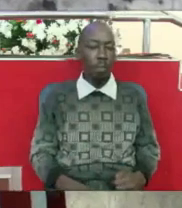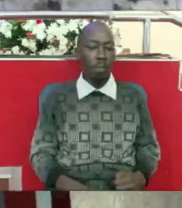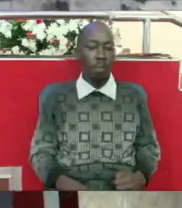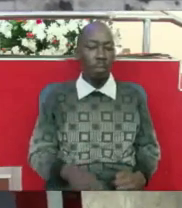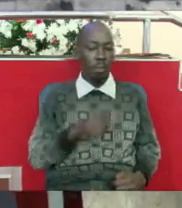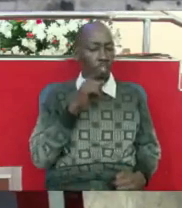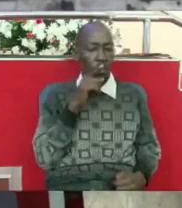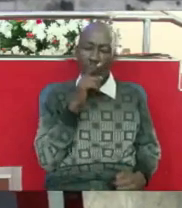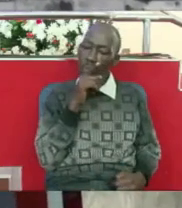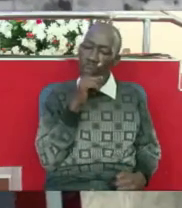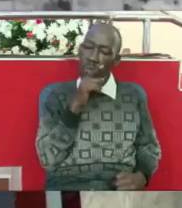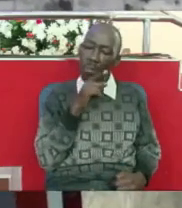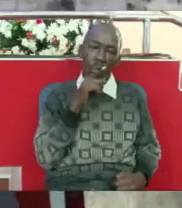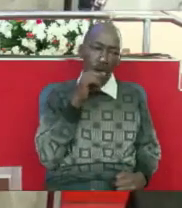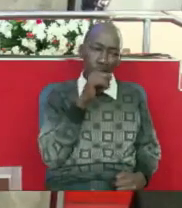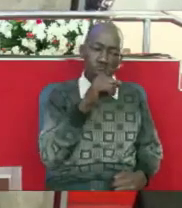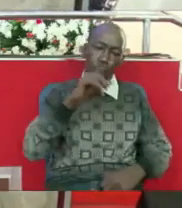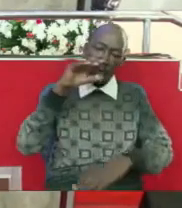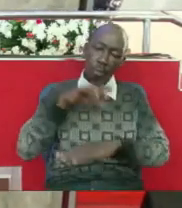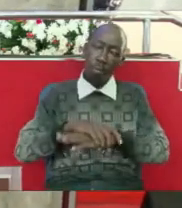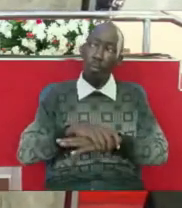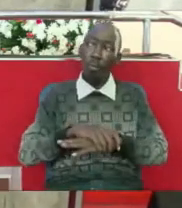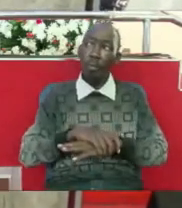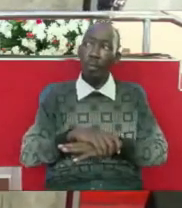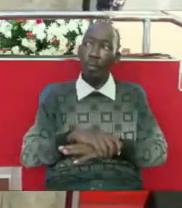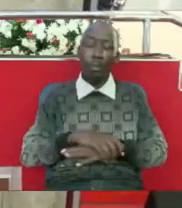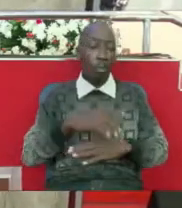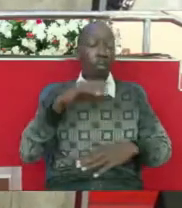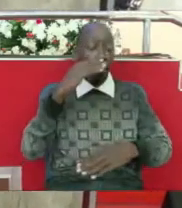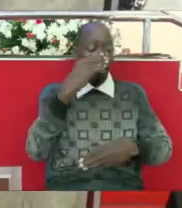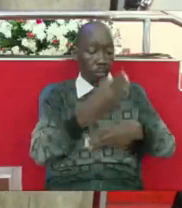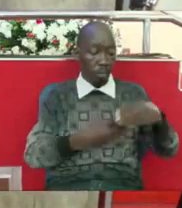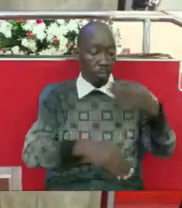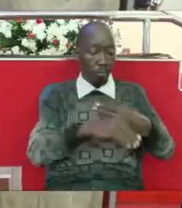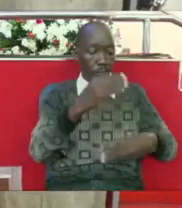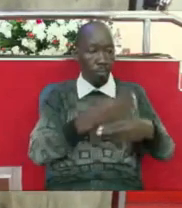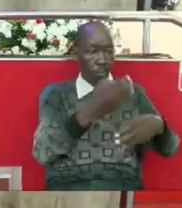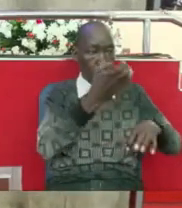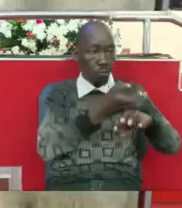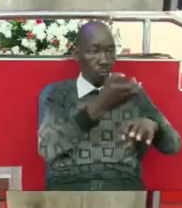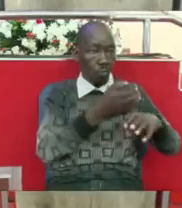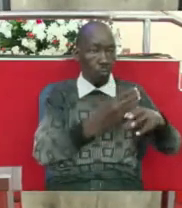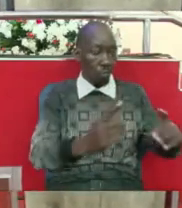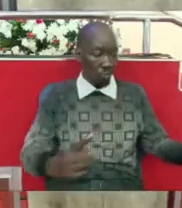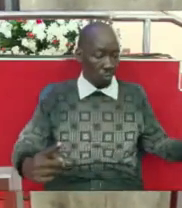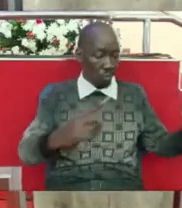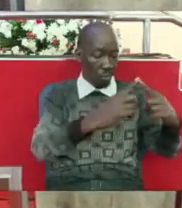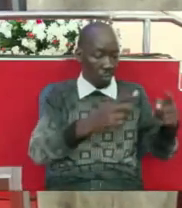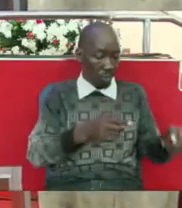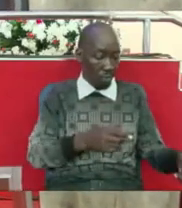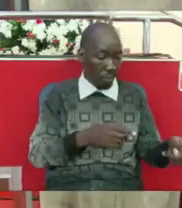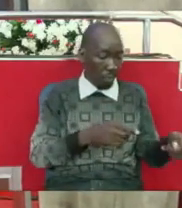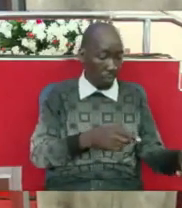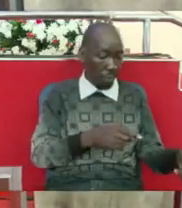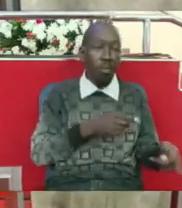You obtained the building blocks. Ukaweza kuleta mawe ile. To build your